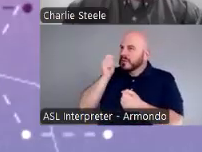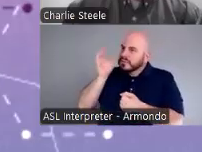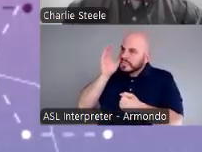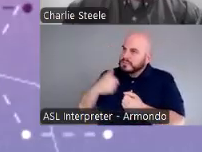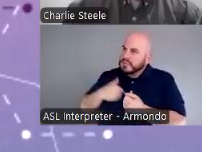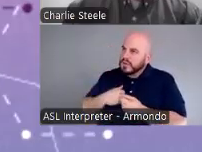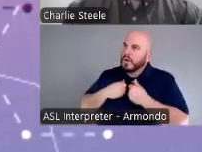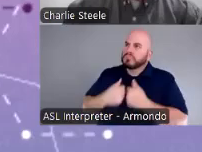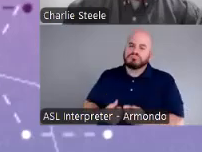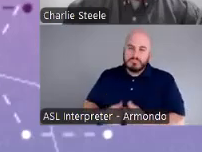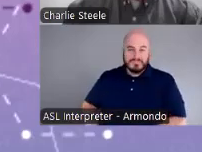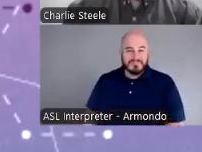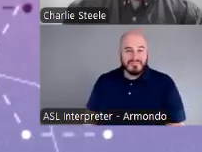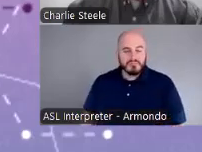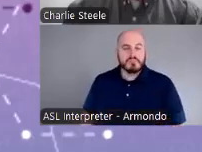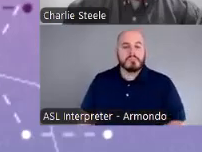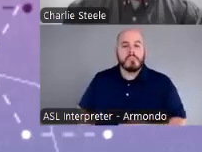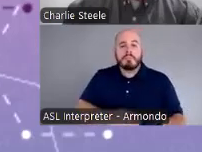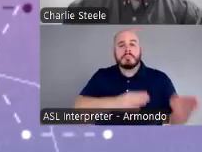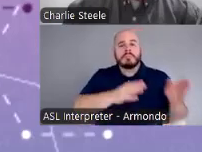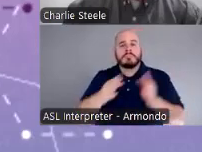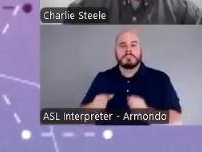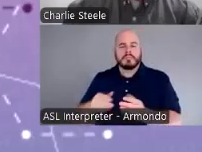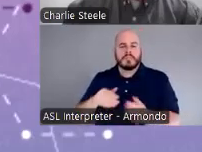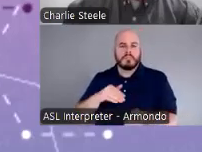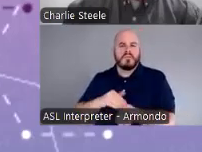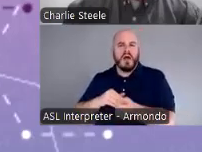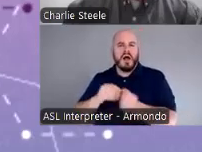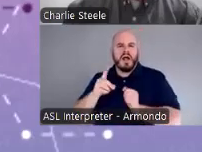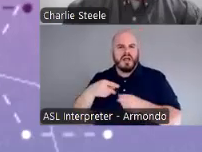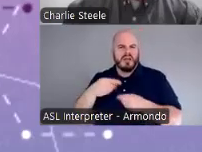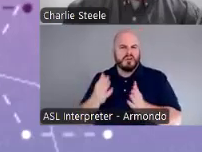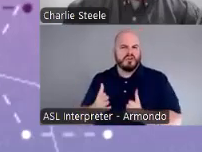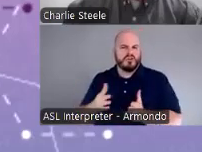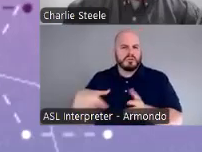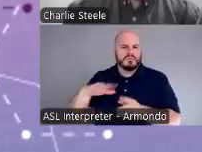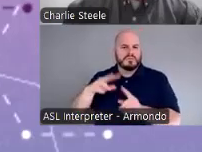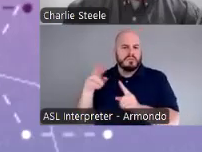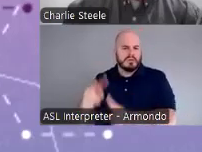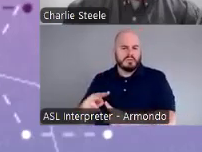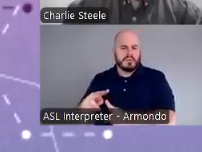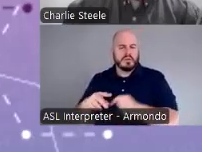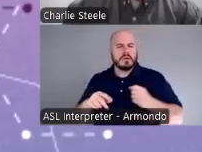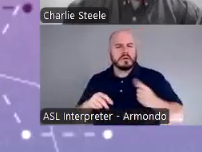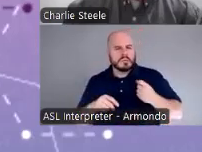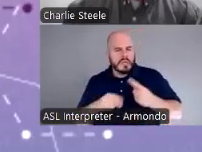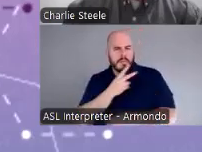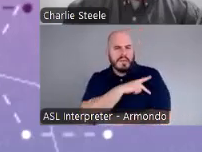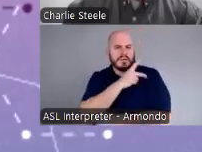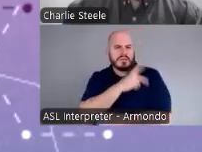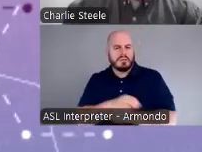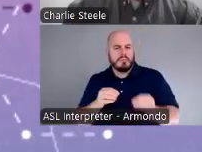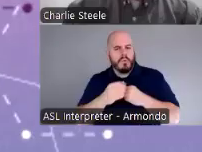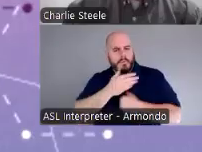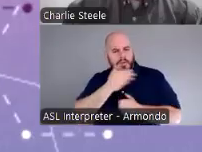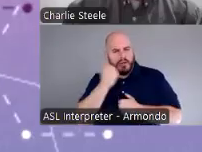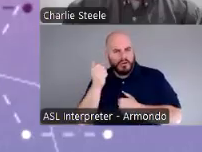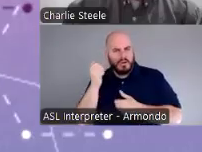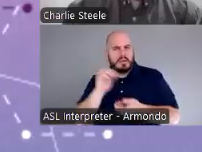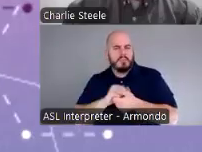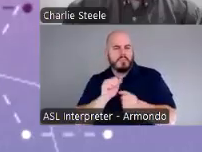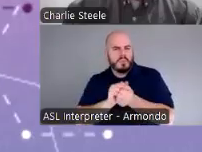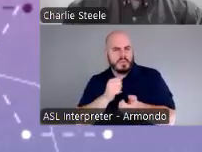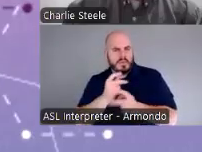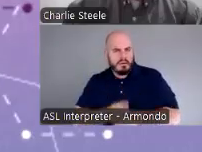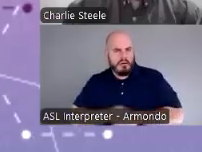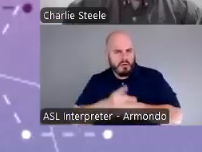a provider perspective, they can understand patients better and collaborate on care. If a